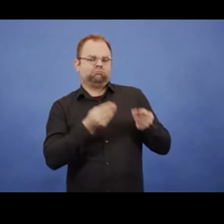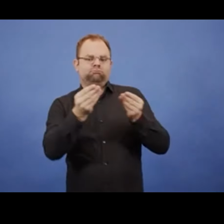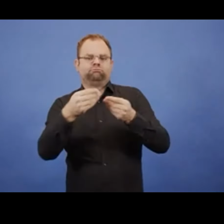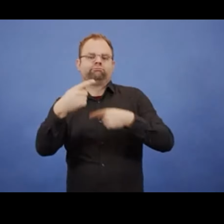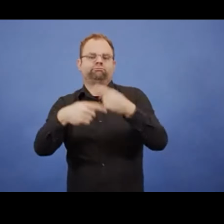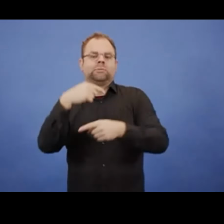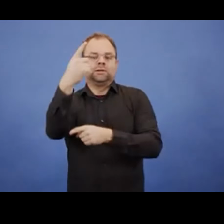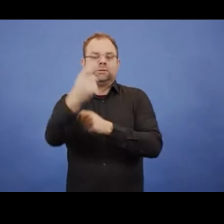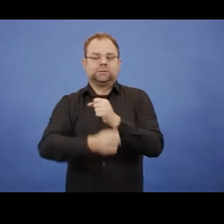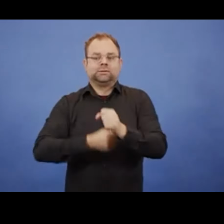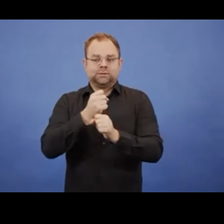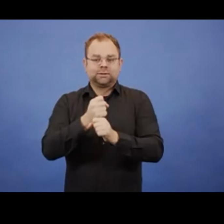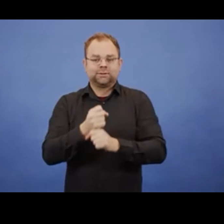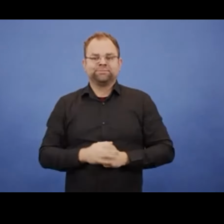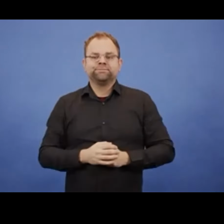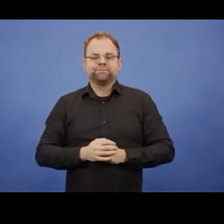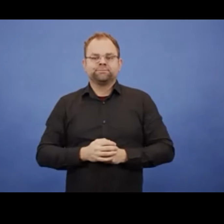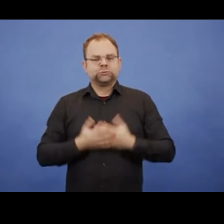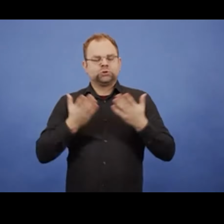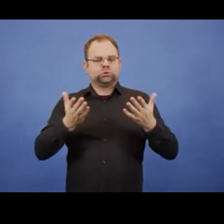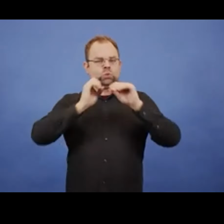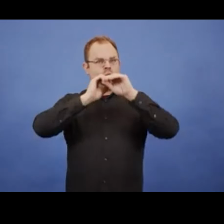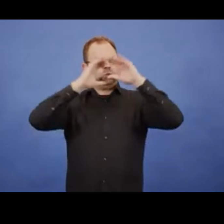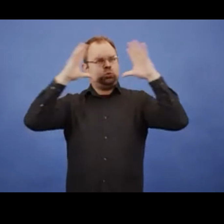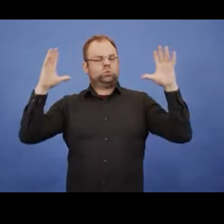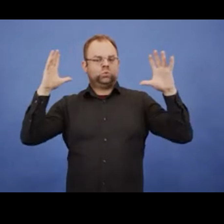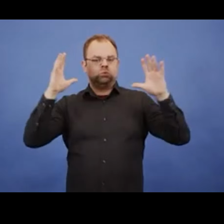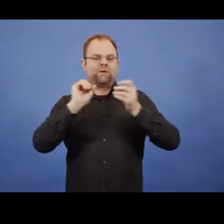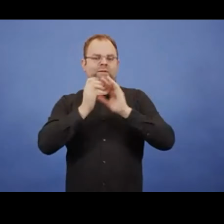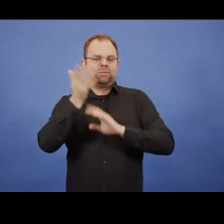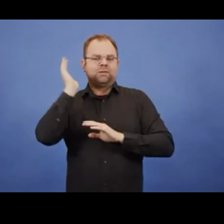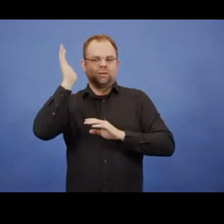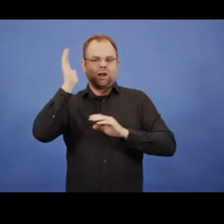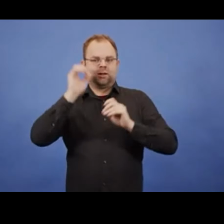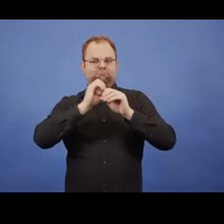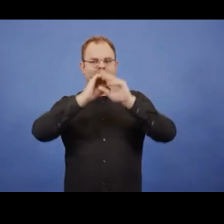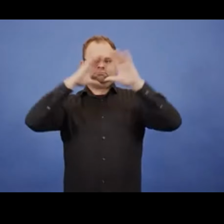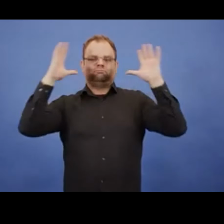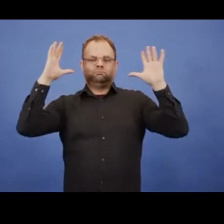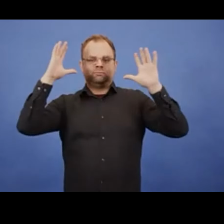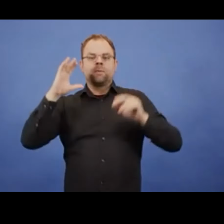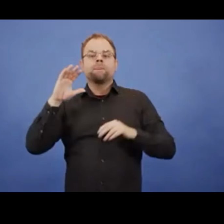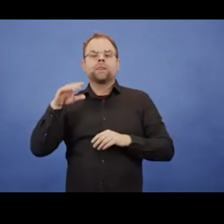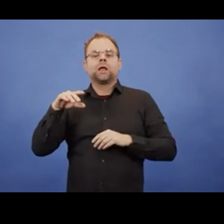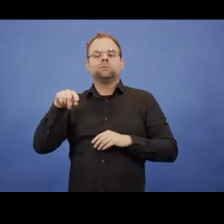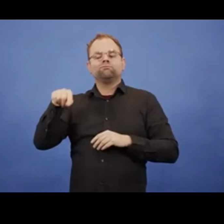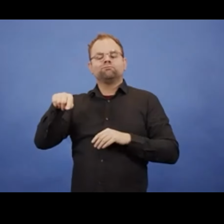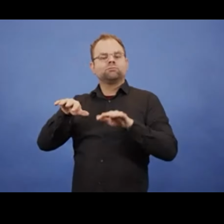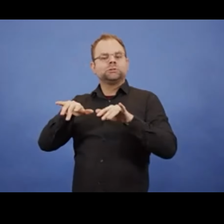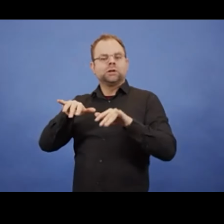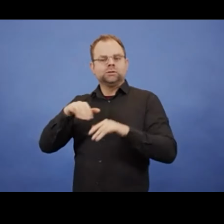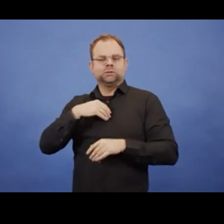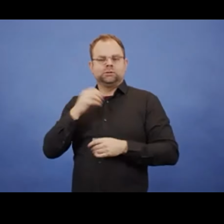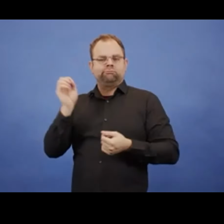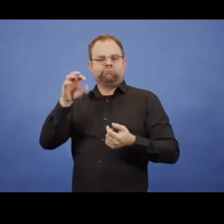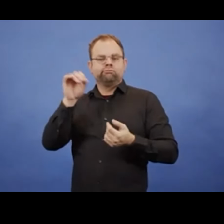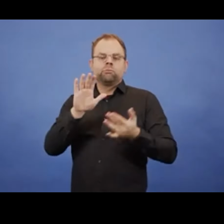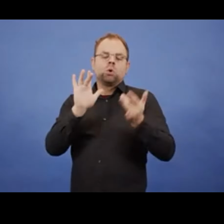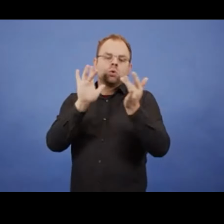and I encourage you to register. Even if you can't participate, you will receive then the briefing notes and you will be able